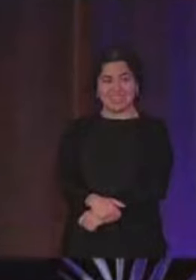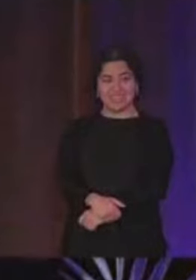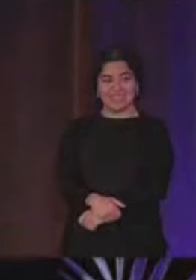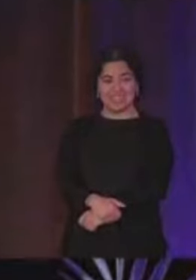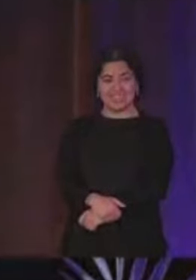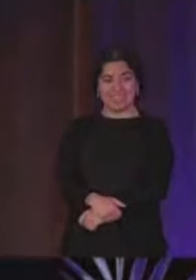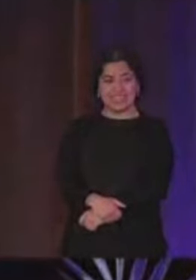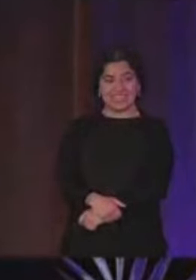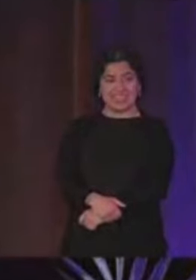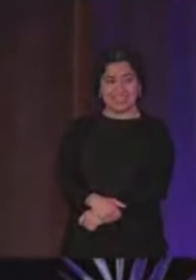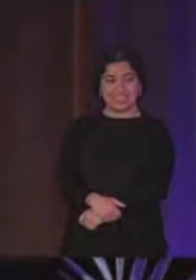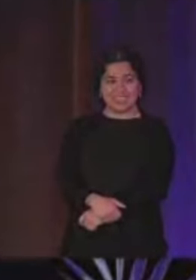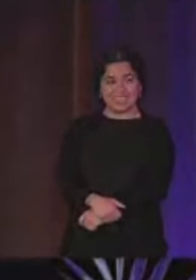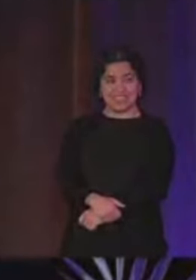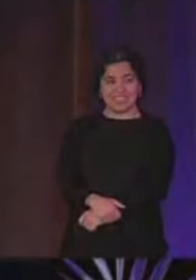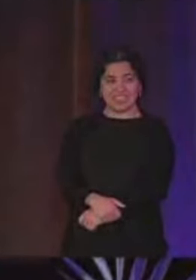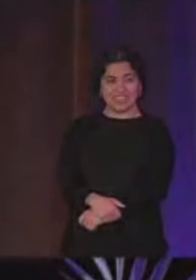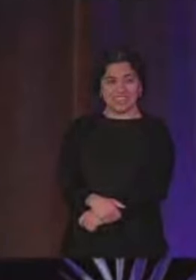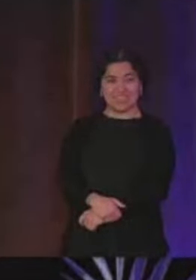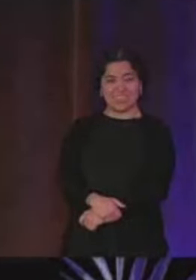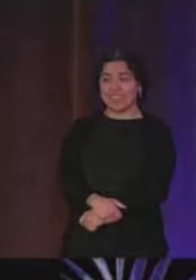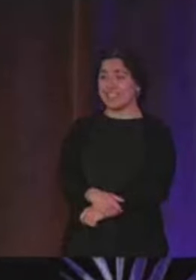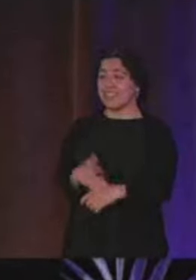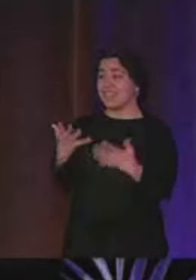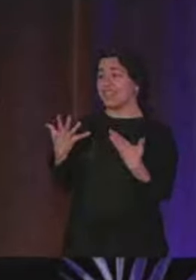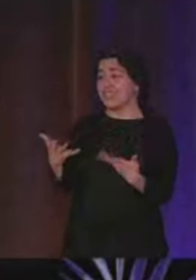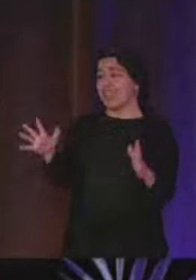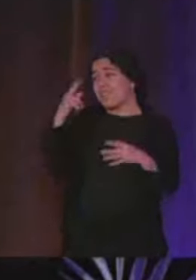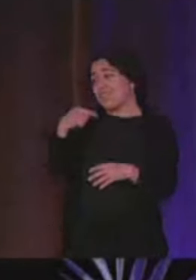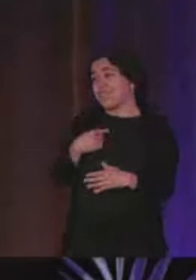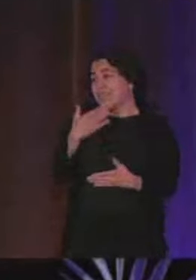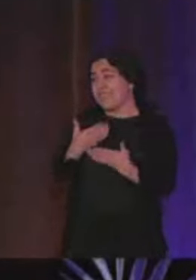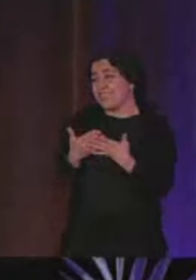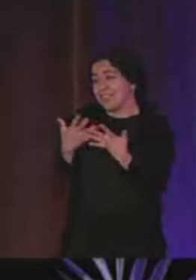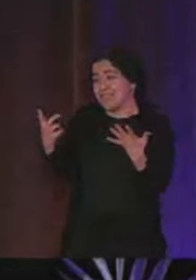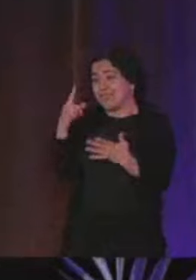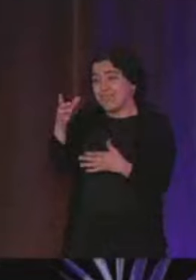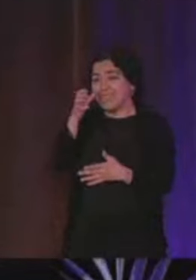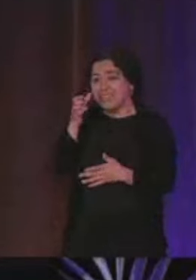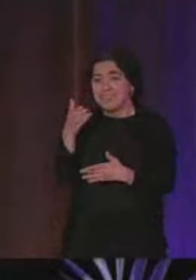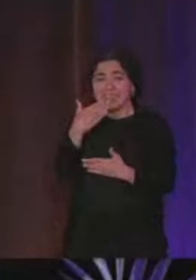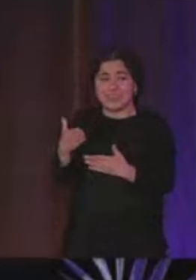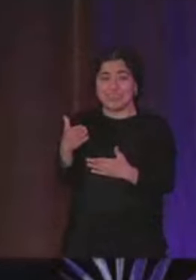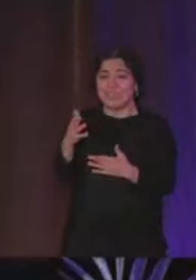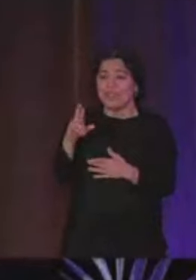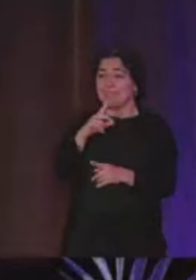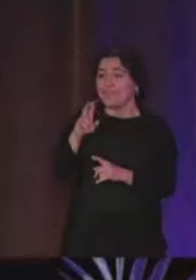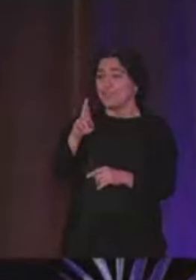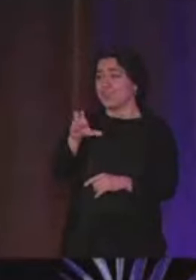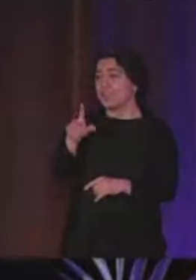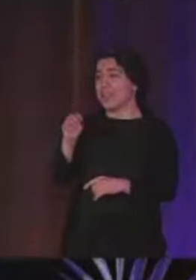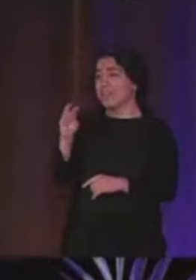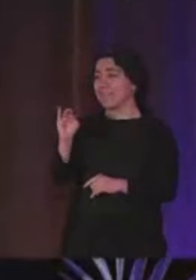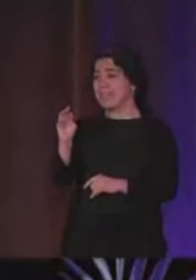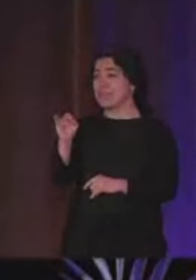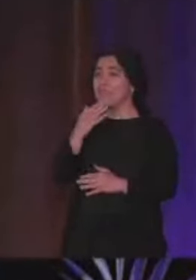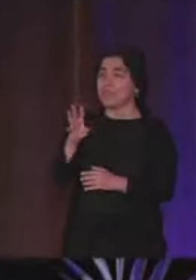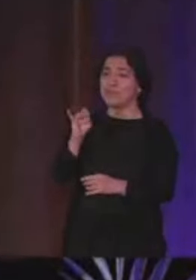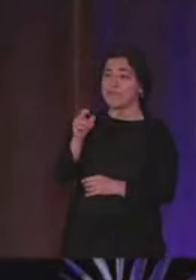Okay. That was all for me. Thank you again for listening. Thank you, React Miami, Michelle, the whole